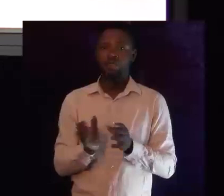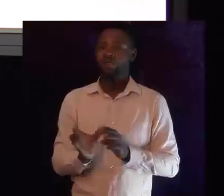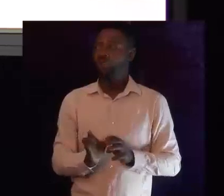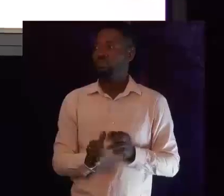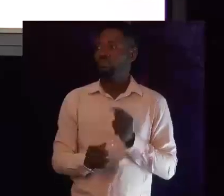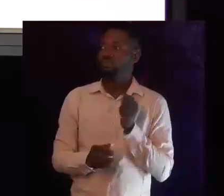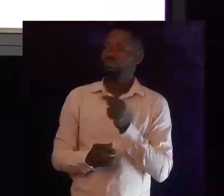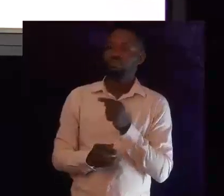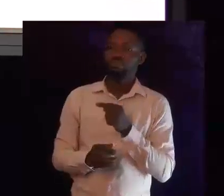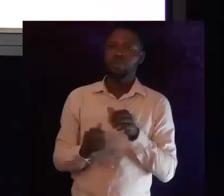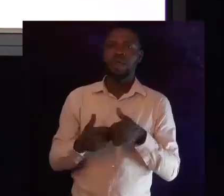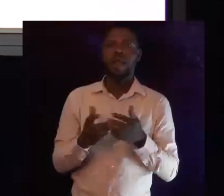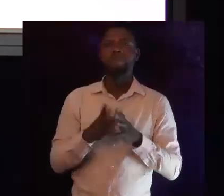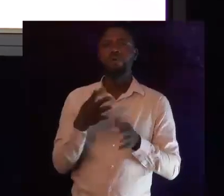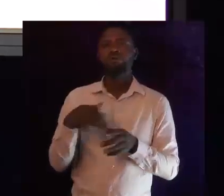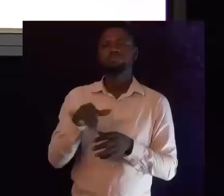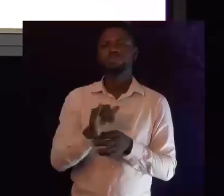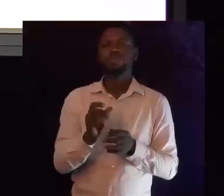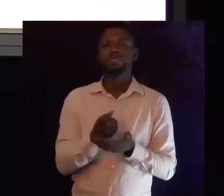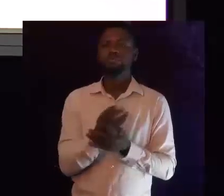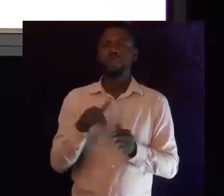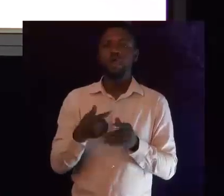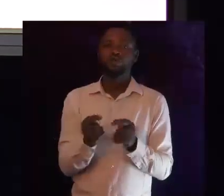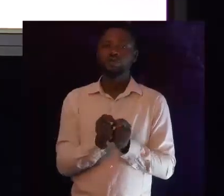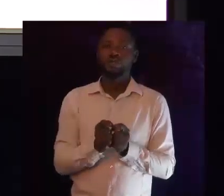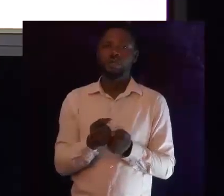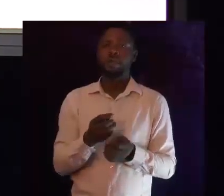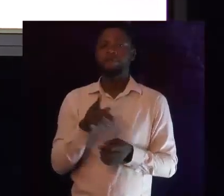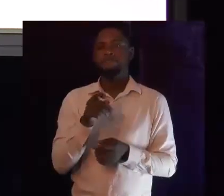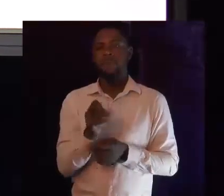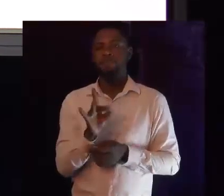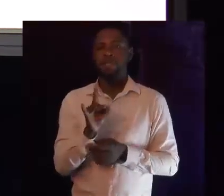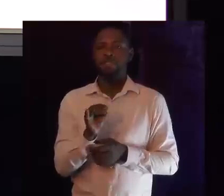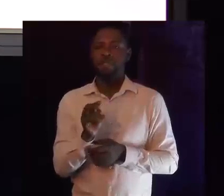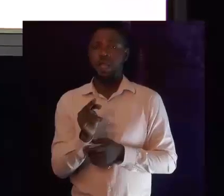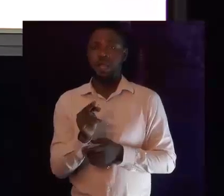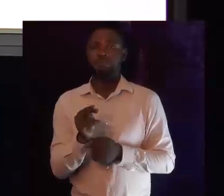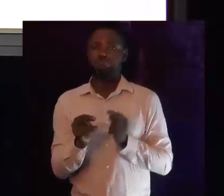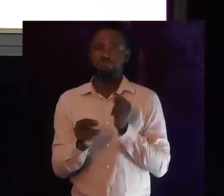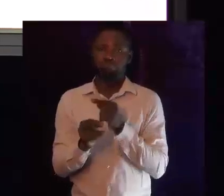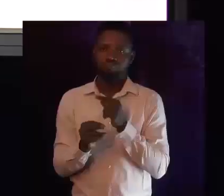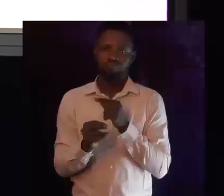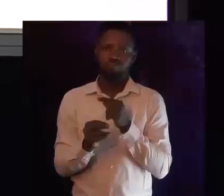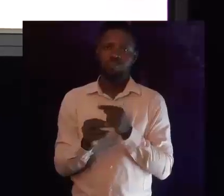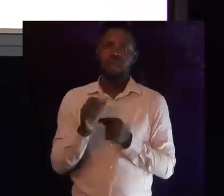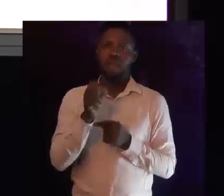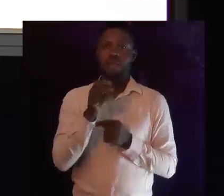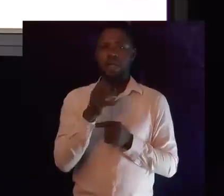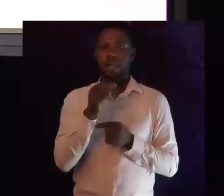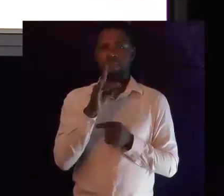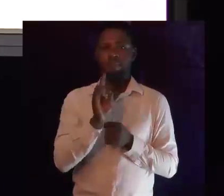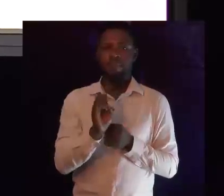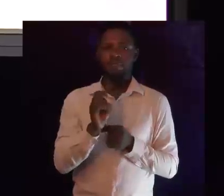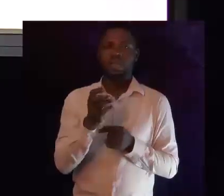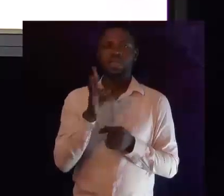done. How much did they spend all together? Well, Pam spent 18 naira, obviously. Ahmed